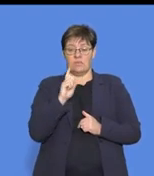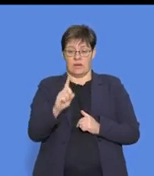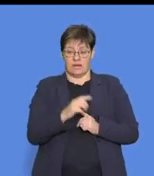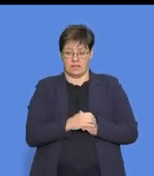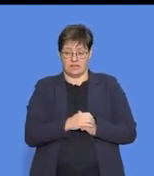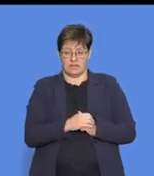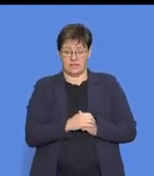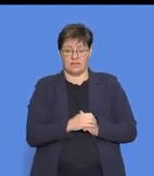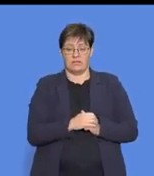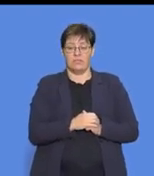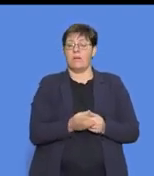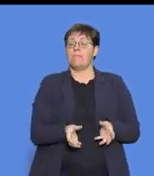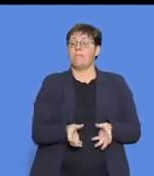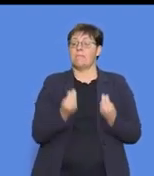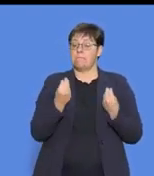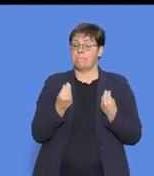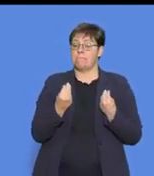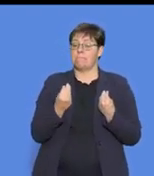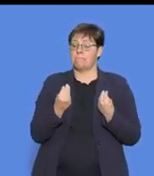was C1. And C1,